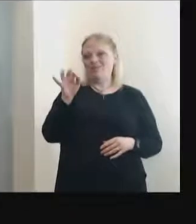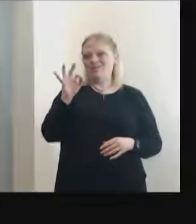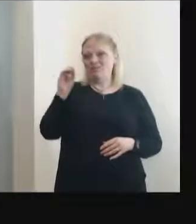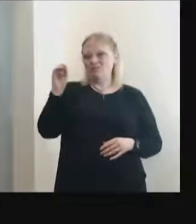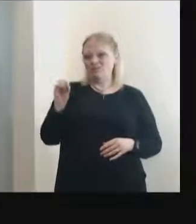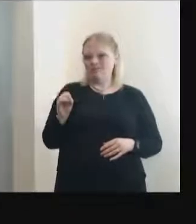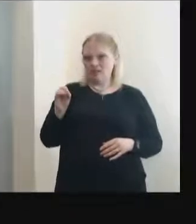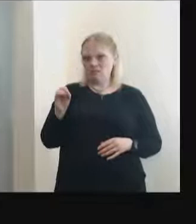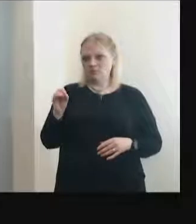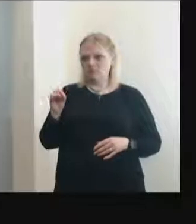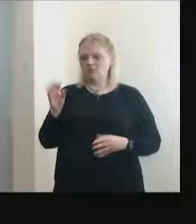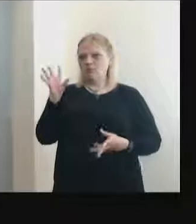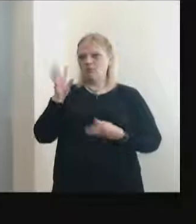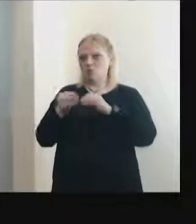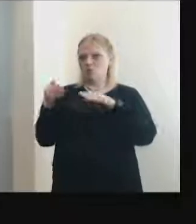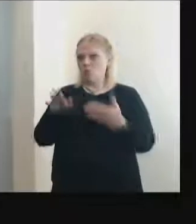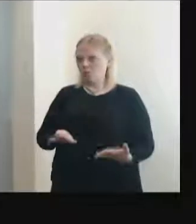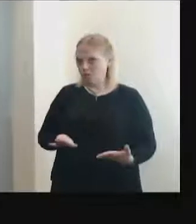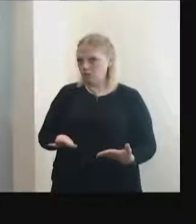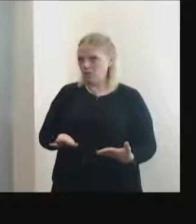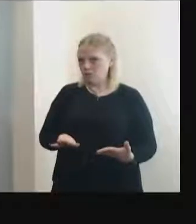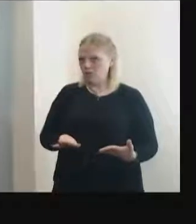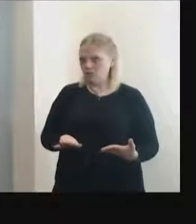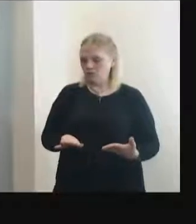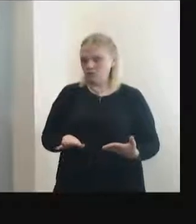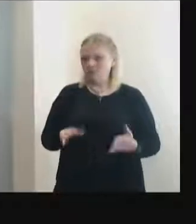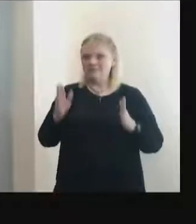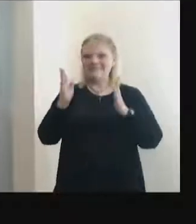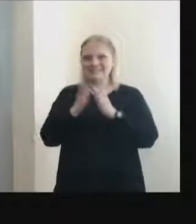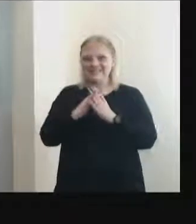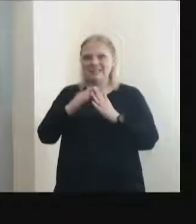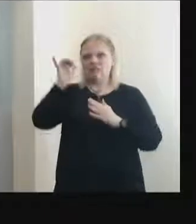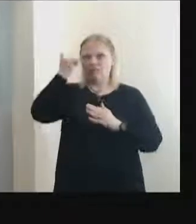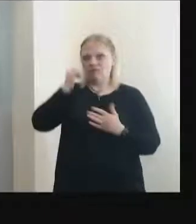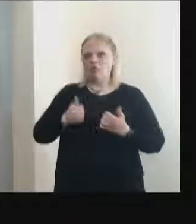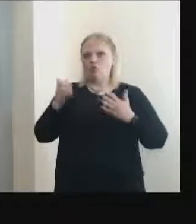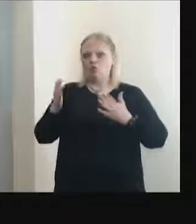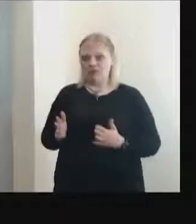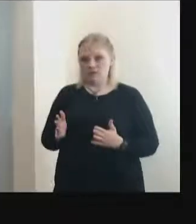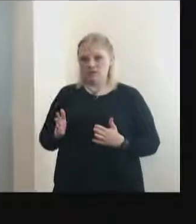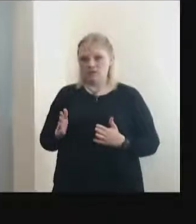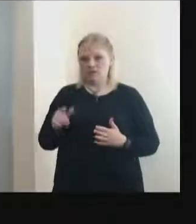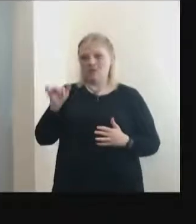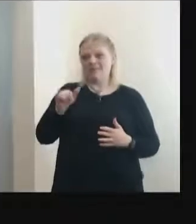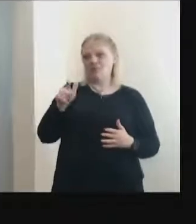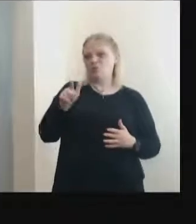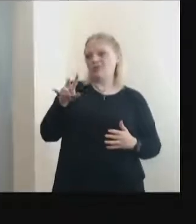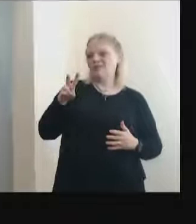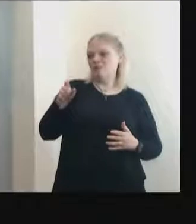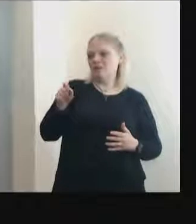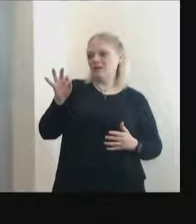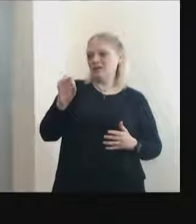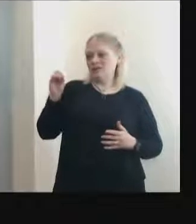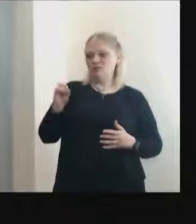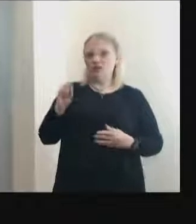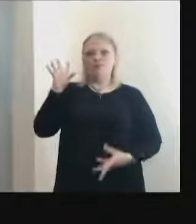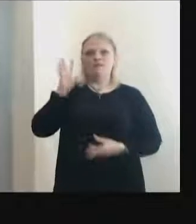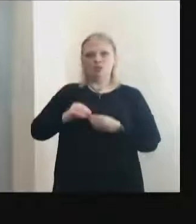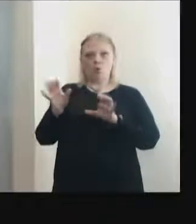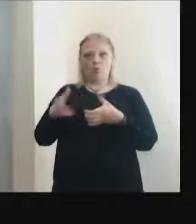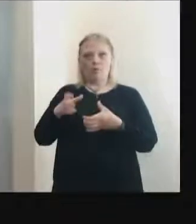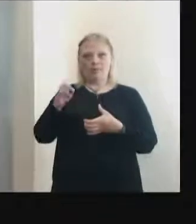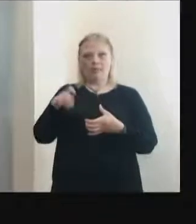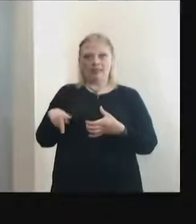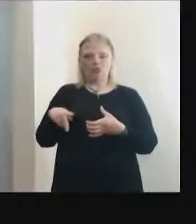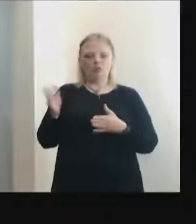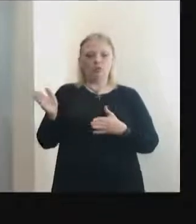23.9% of the fatalities, this is in total, have been City of Buffalo residents. They make up 27.9% of the population.